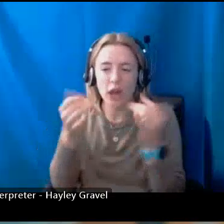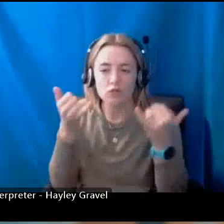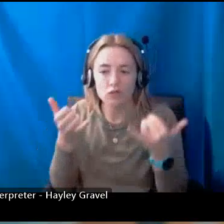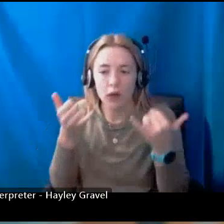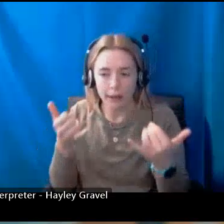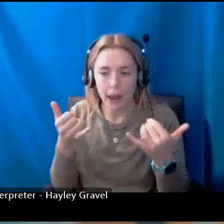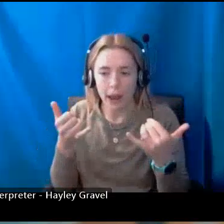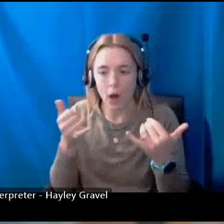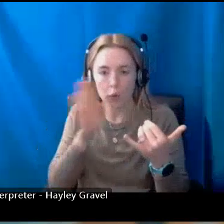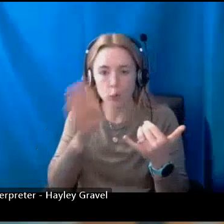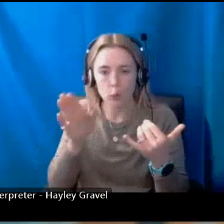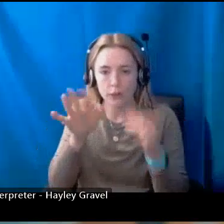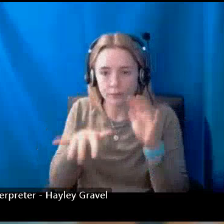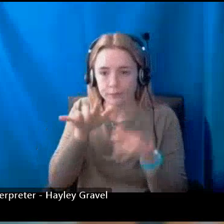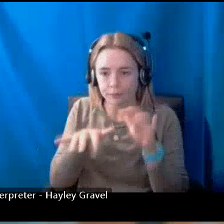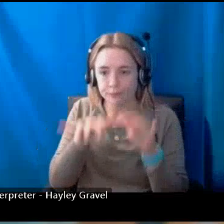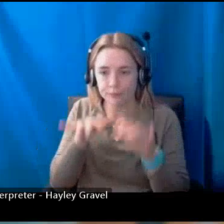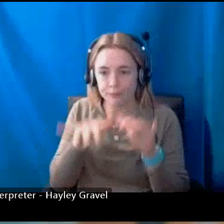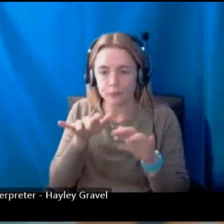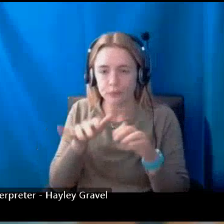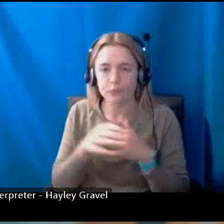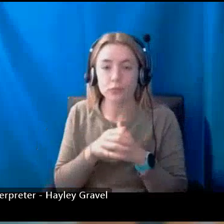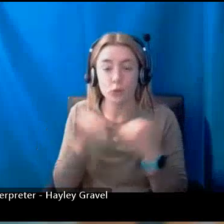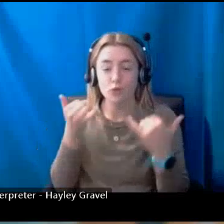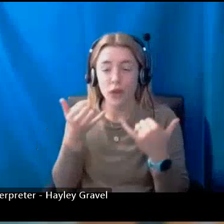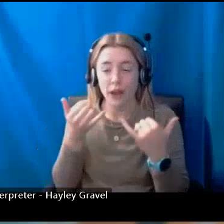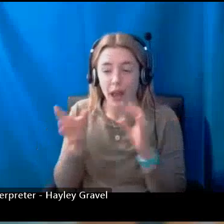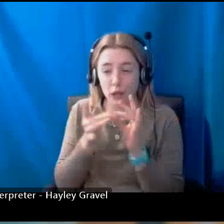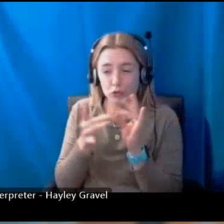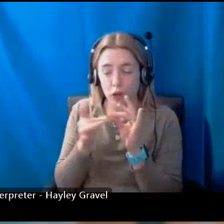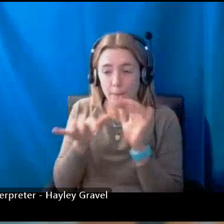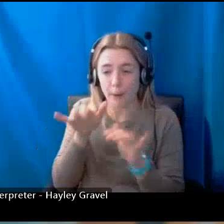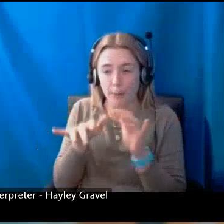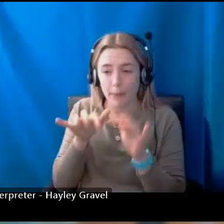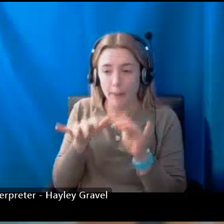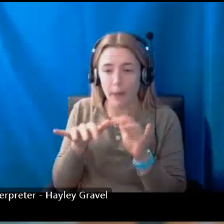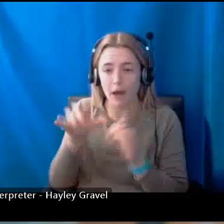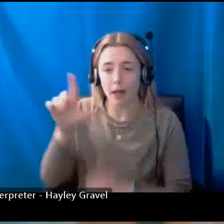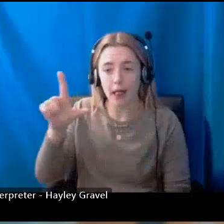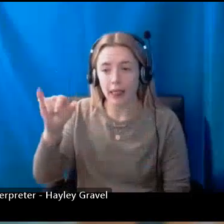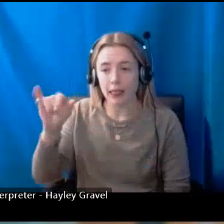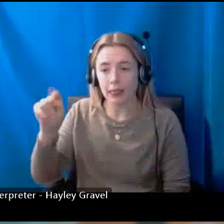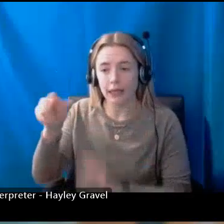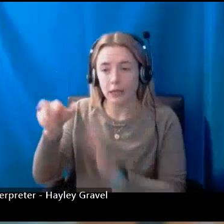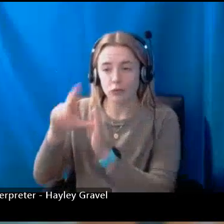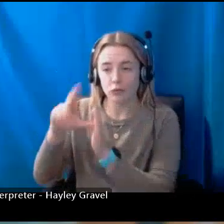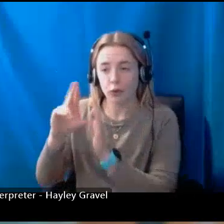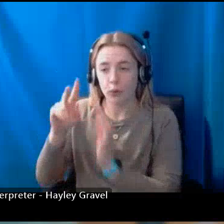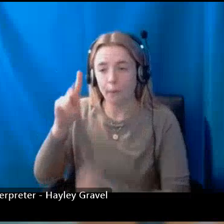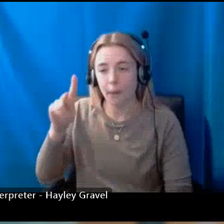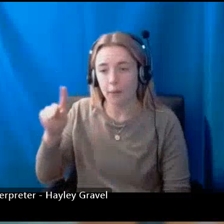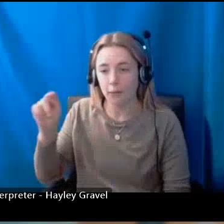can access that. So let me do that right now before I get started.